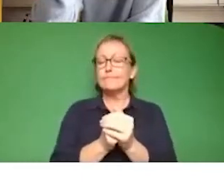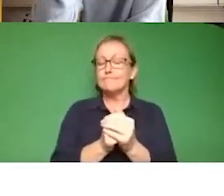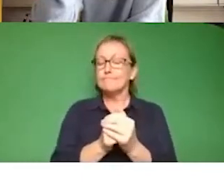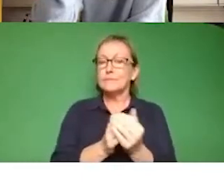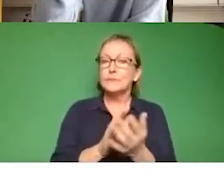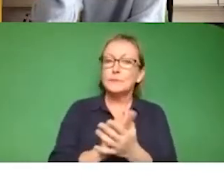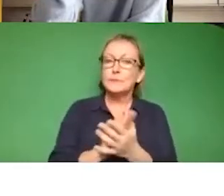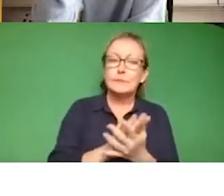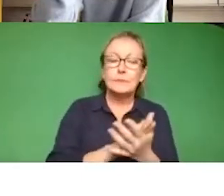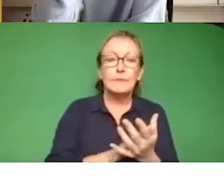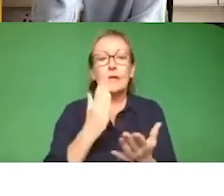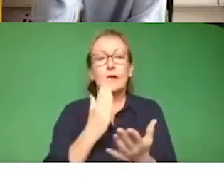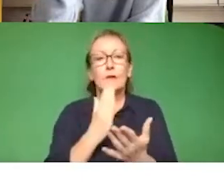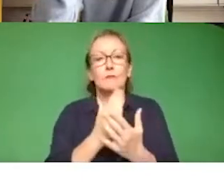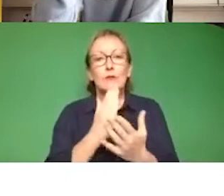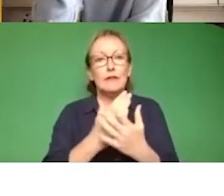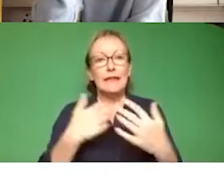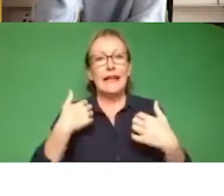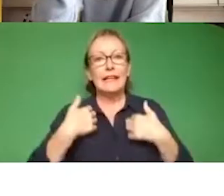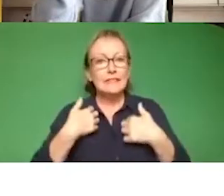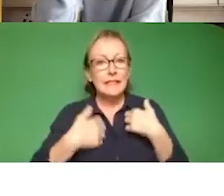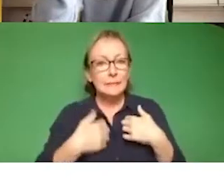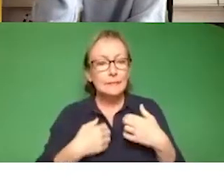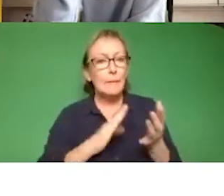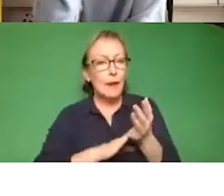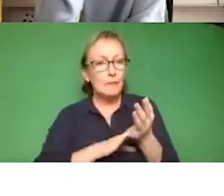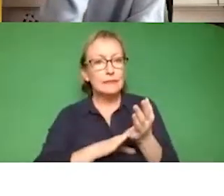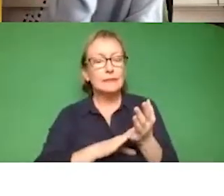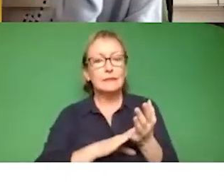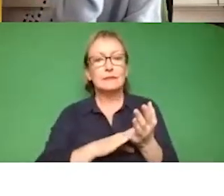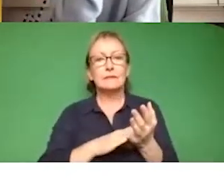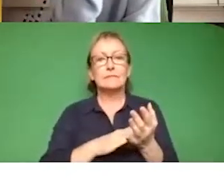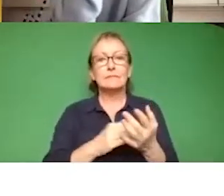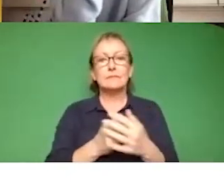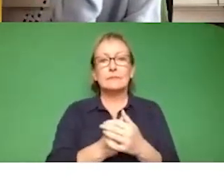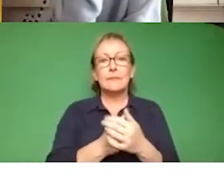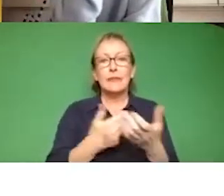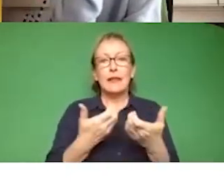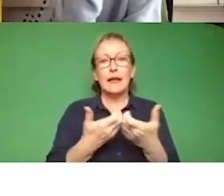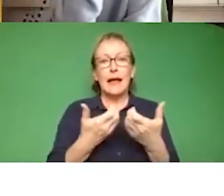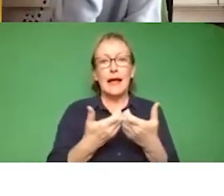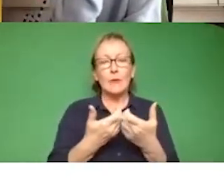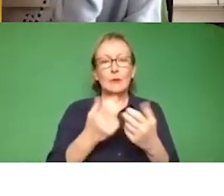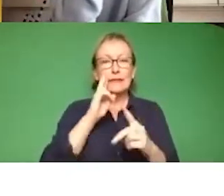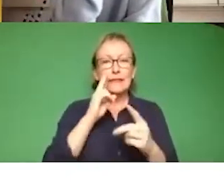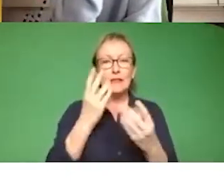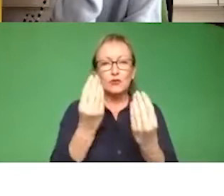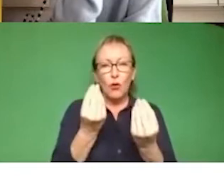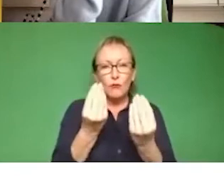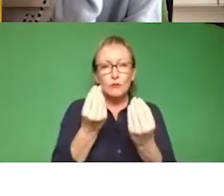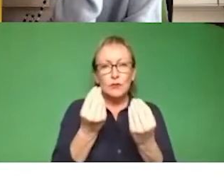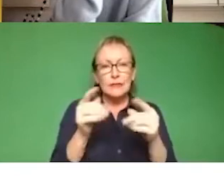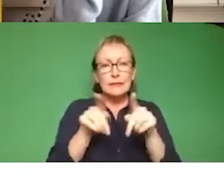It's really interesting. Like clothes are sculpturing the body, and sometimes the kind of softness against the kind of very sharp cuts.